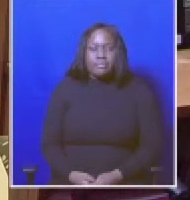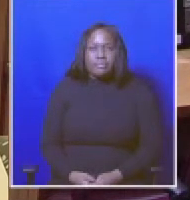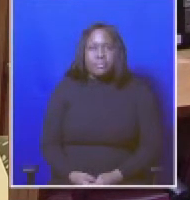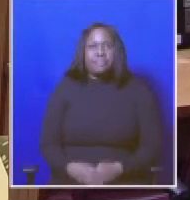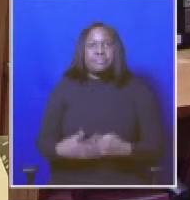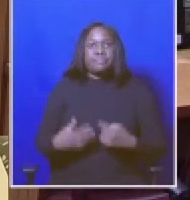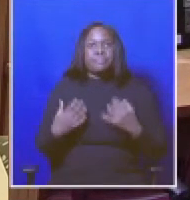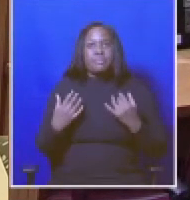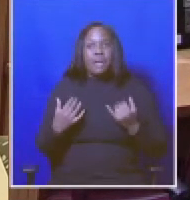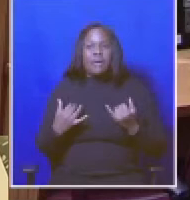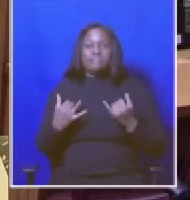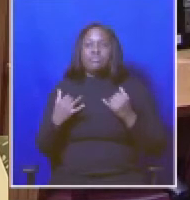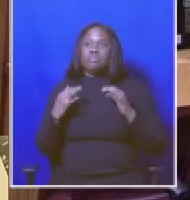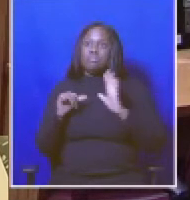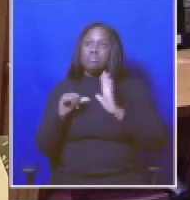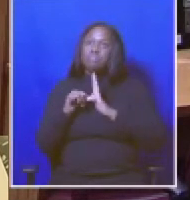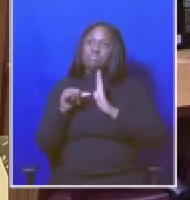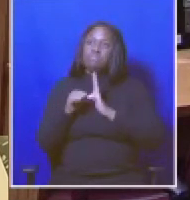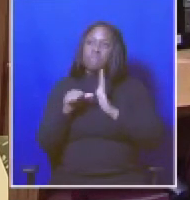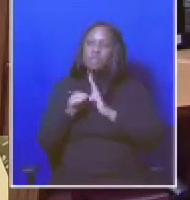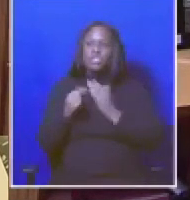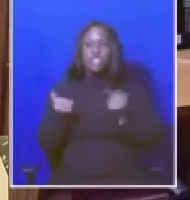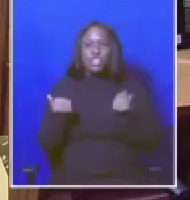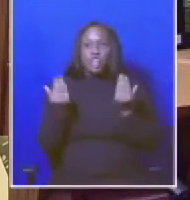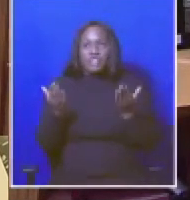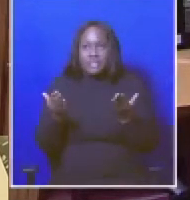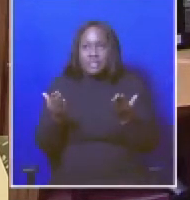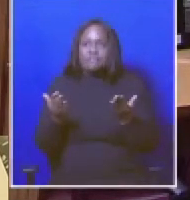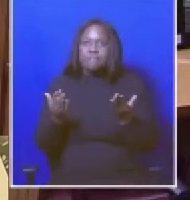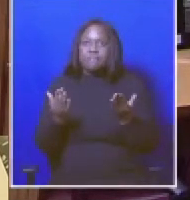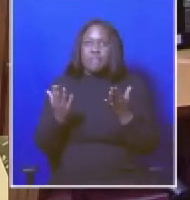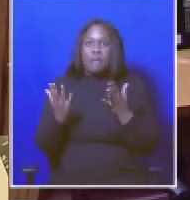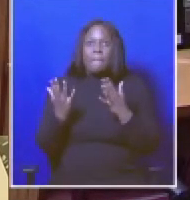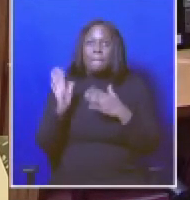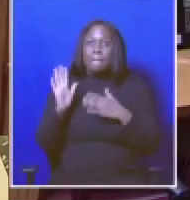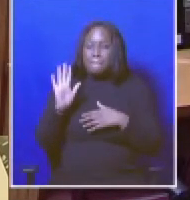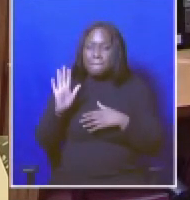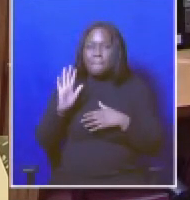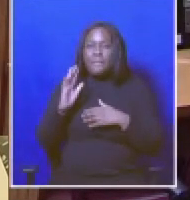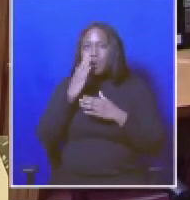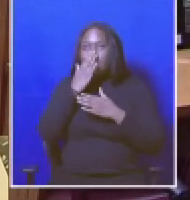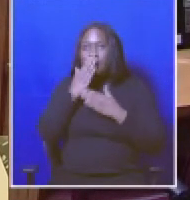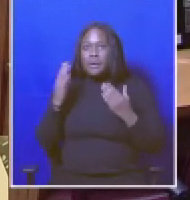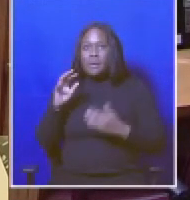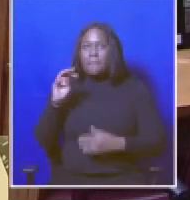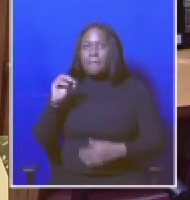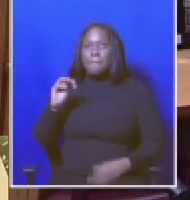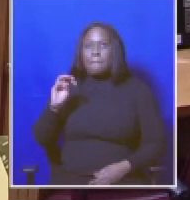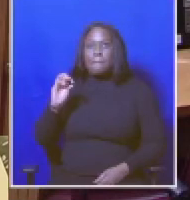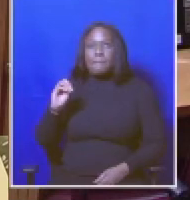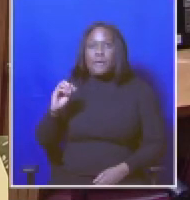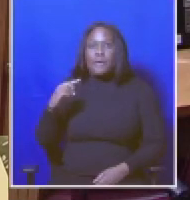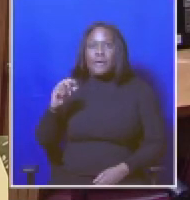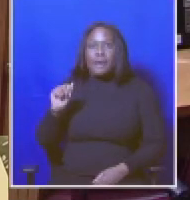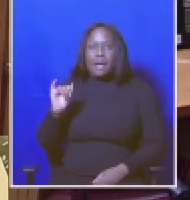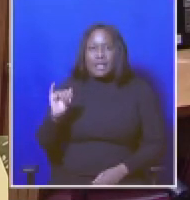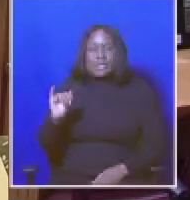essential services. Question is from Honorable Khai, directed to the Deputy